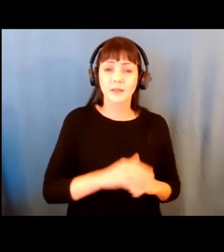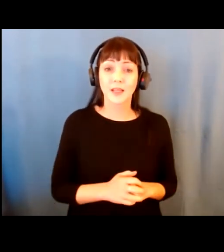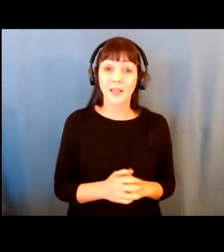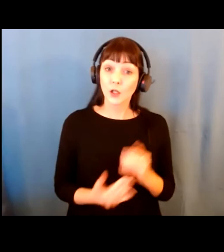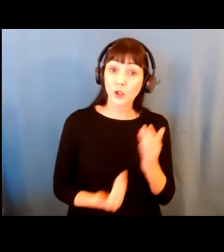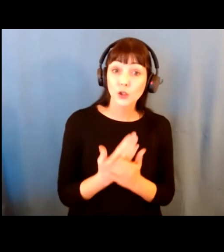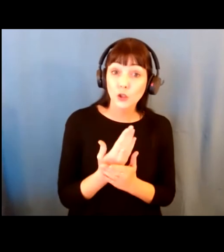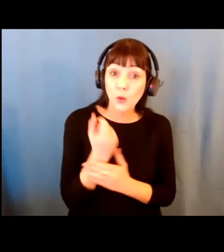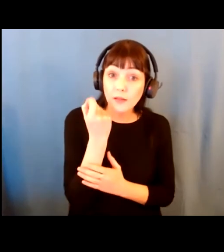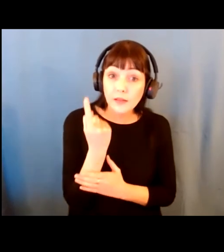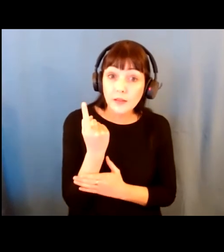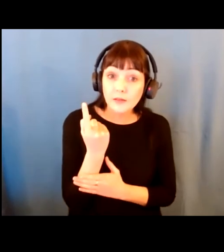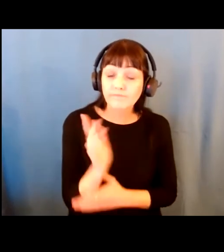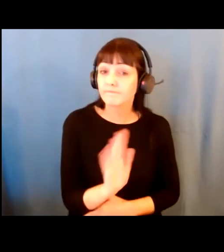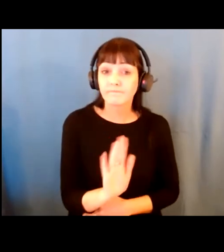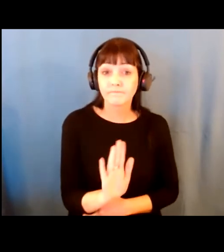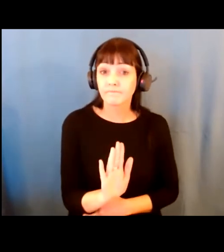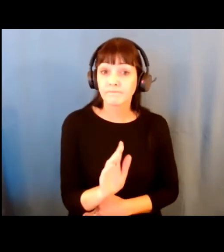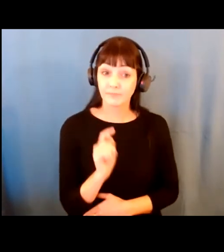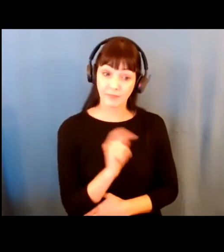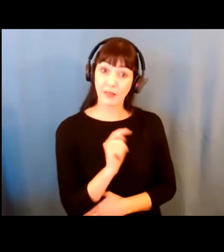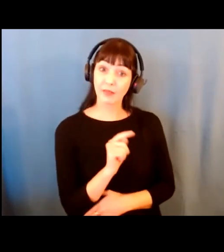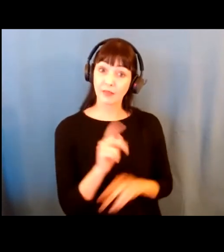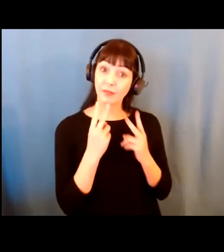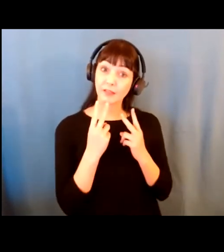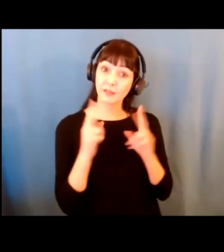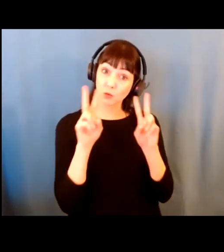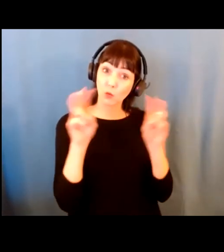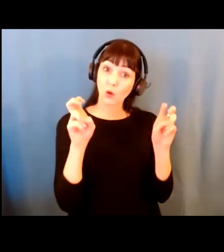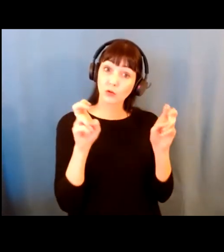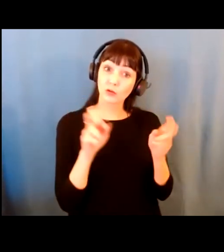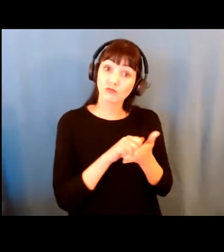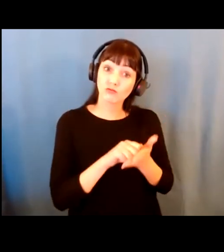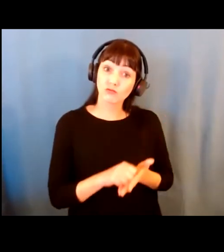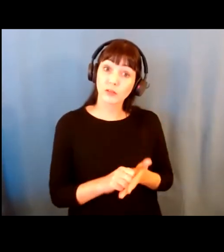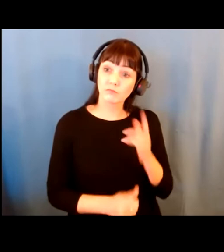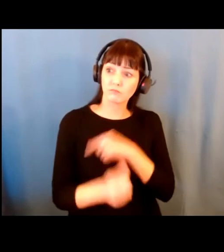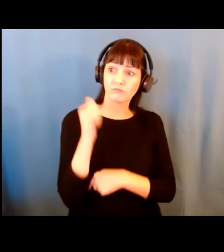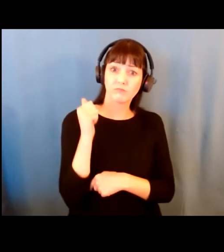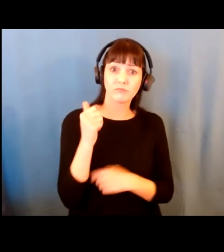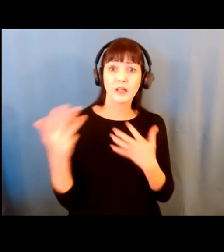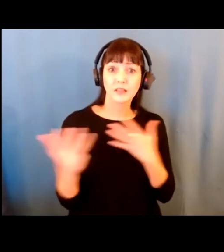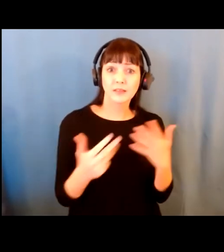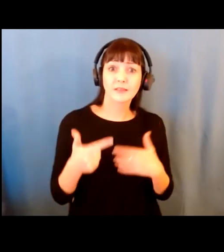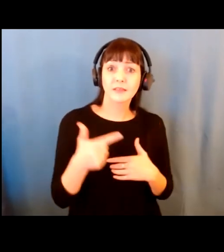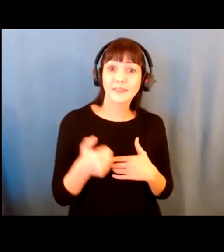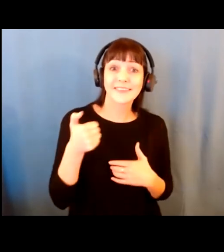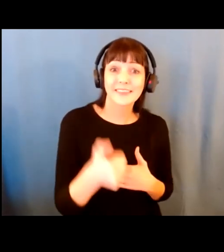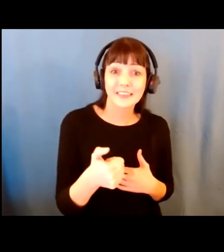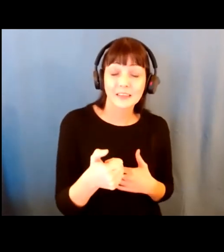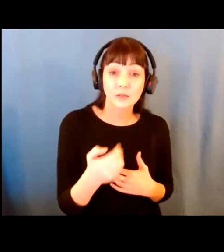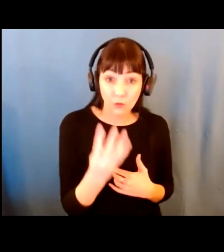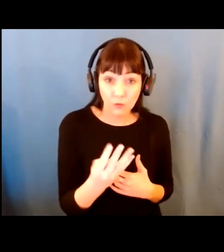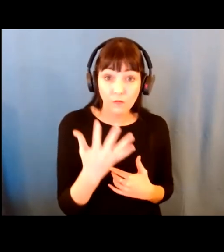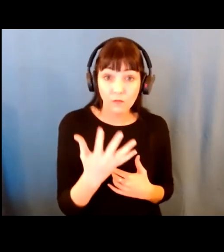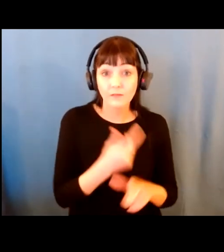idea. This statement that I just quoted was written in 1976, 45 years ago, as part